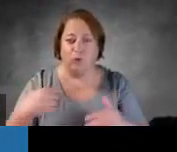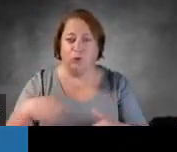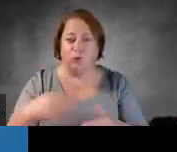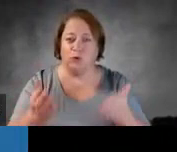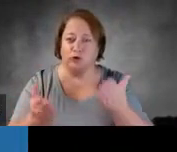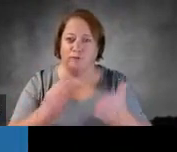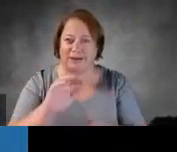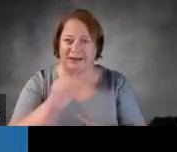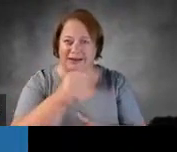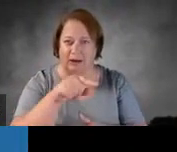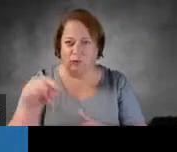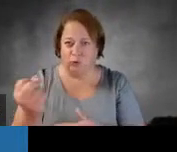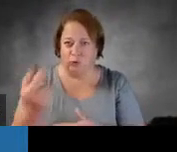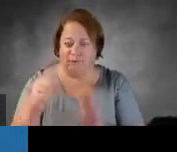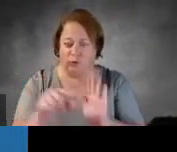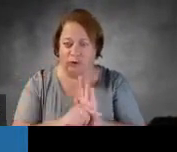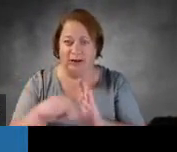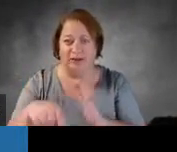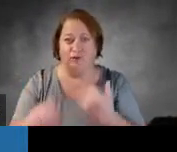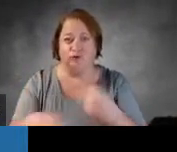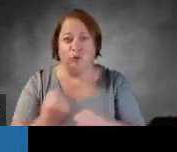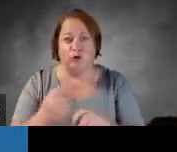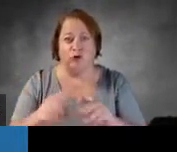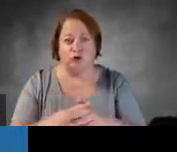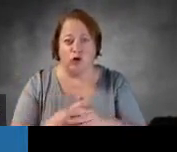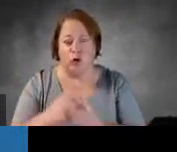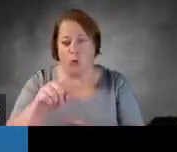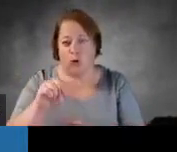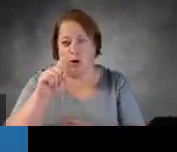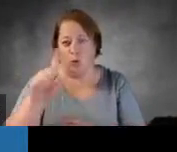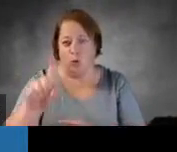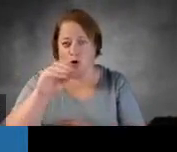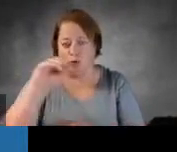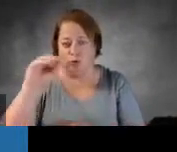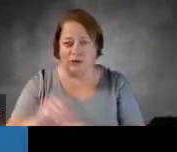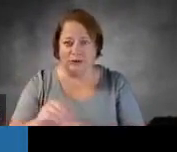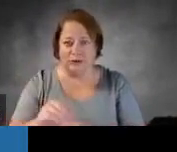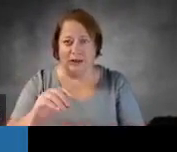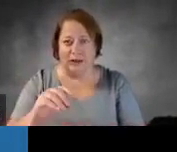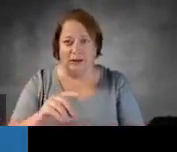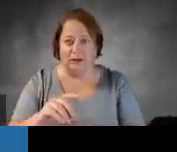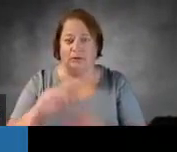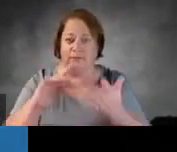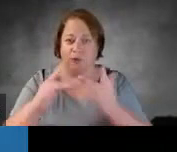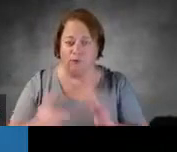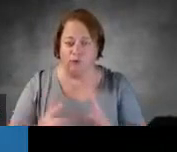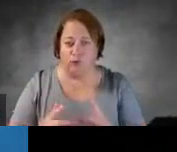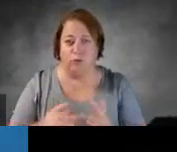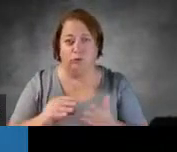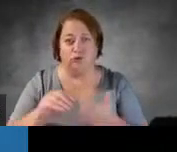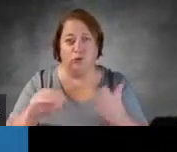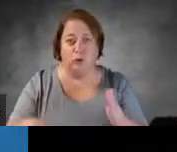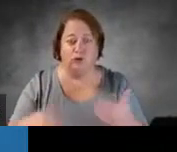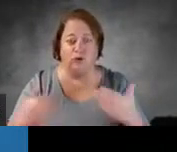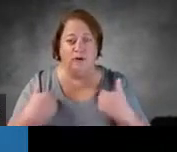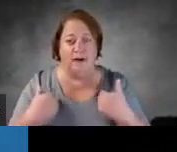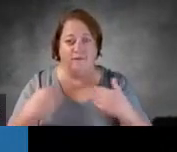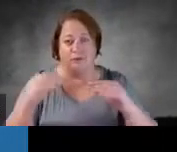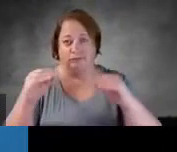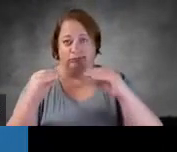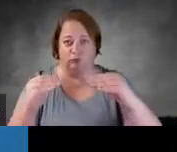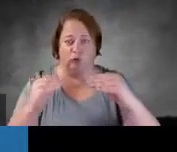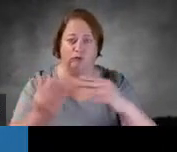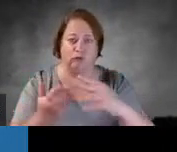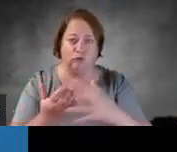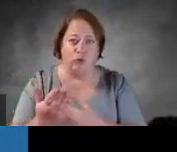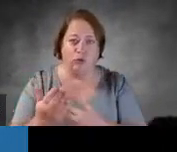12th grade. This year, we started the school year off 100% distance learning. Students are receiving instruction remotely